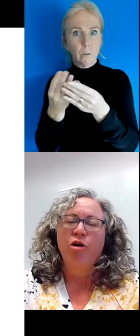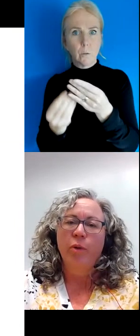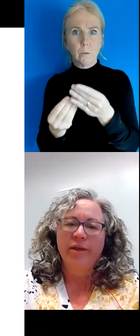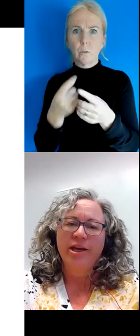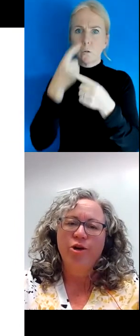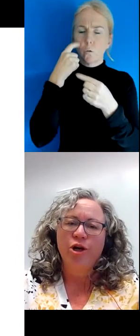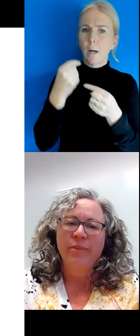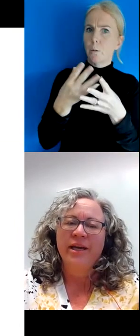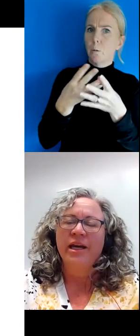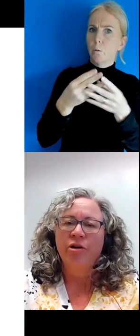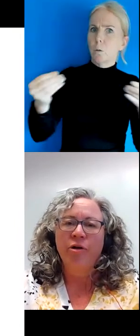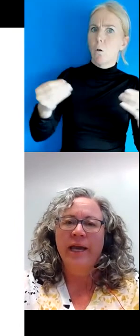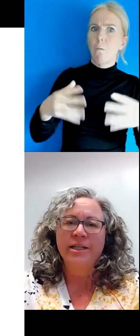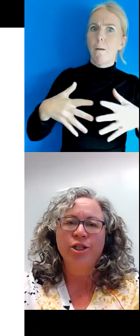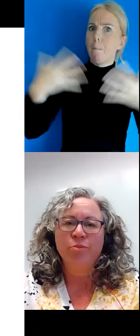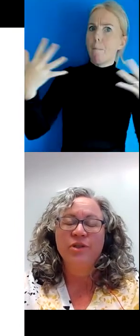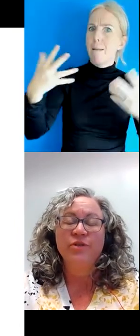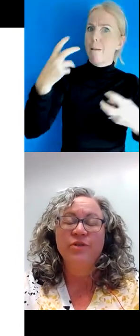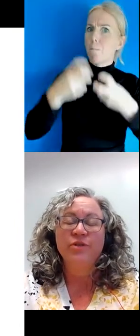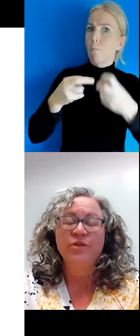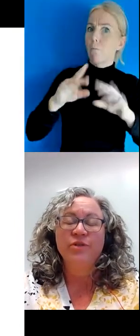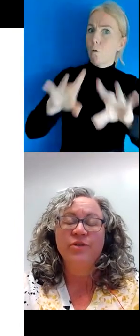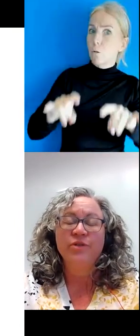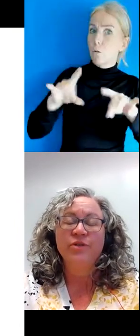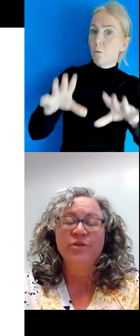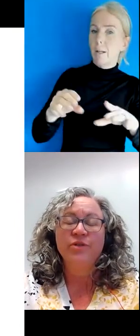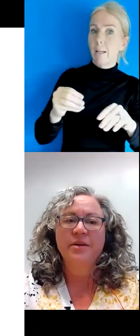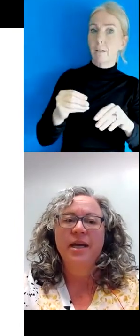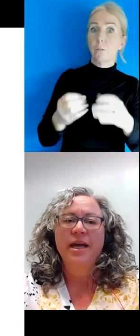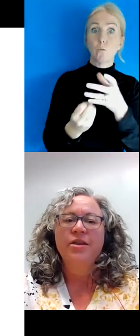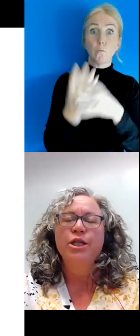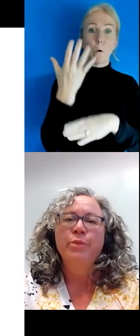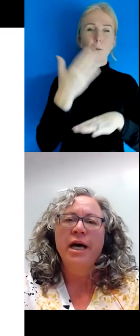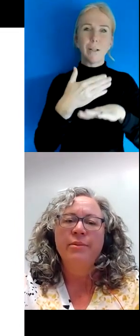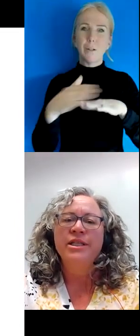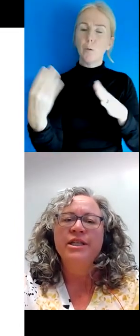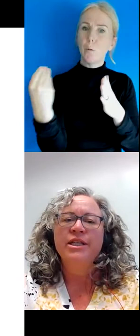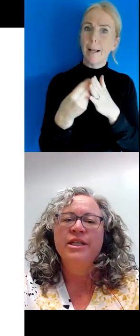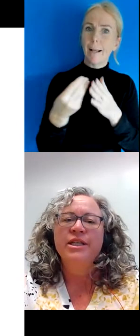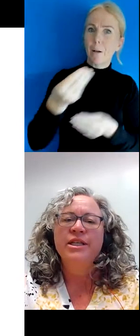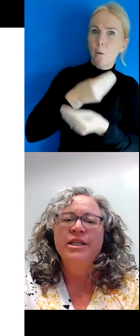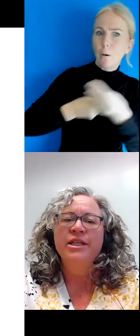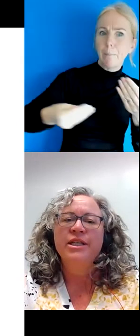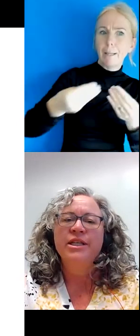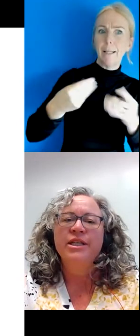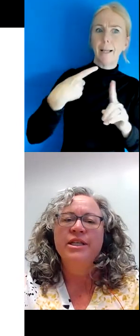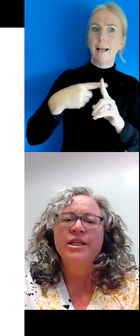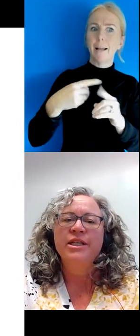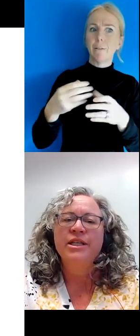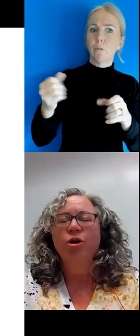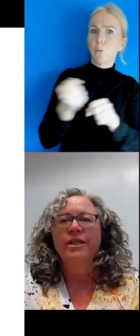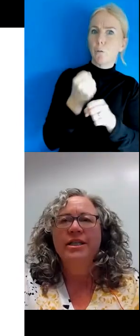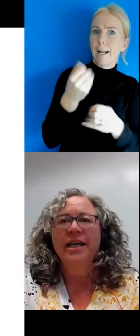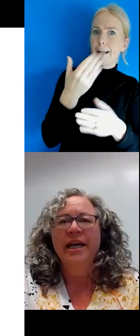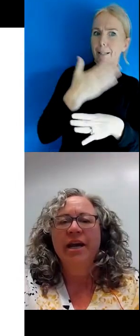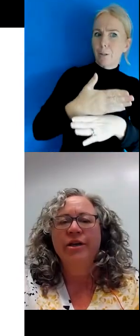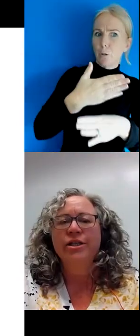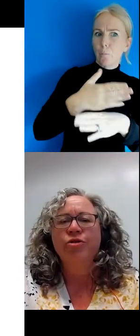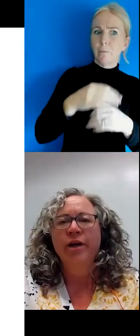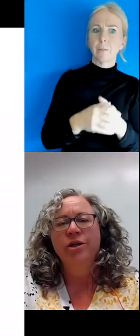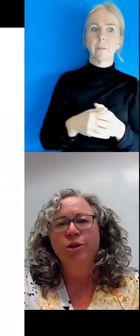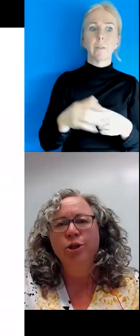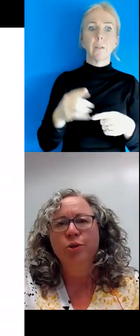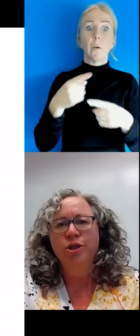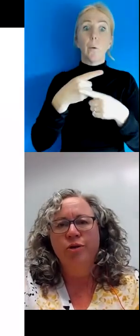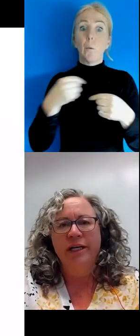challenges, growing the economy and creating jobs for all Australians. The department's advice and insight shapes policy in